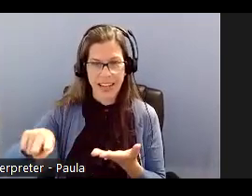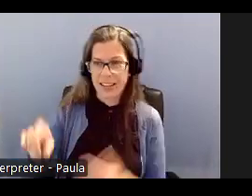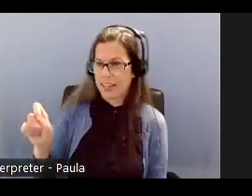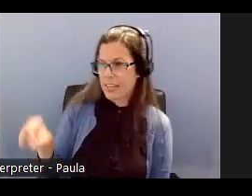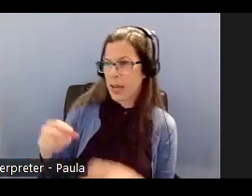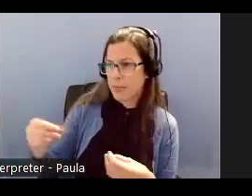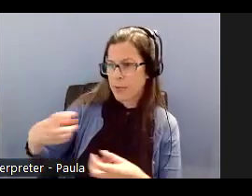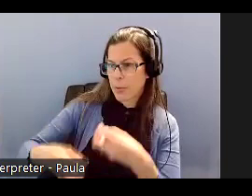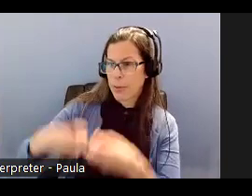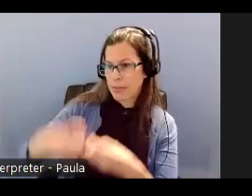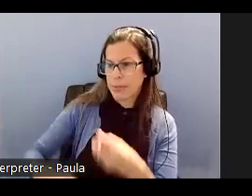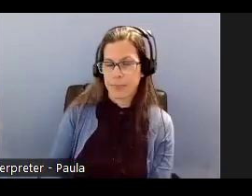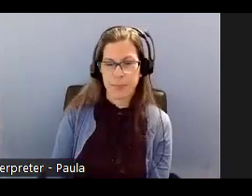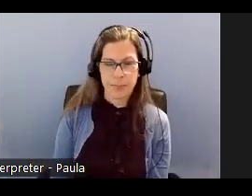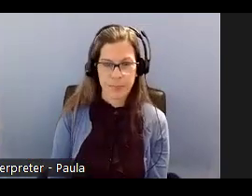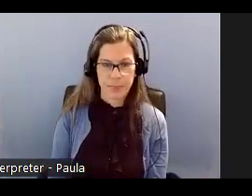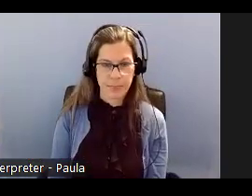no problem.